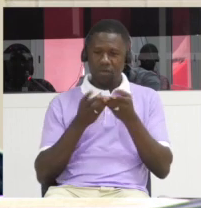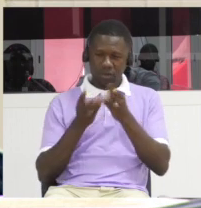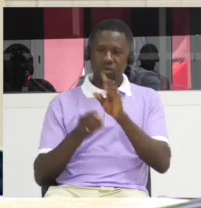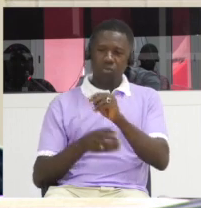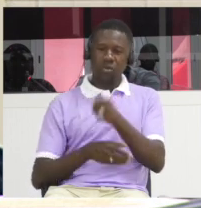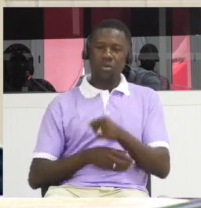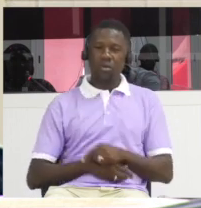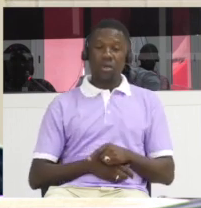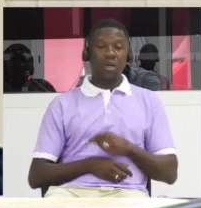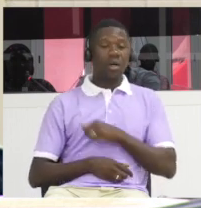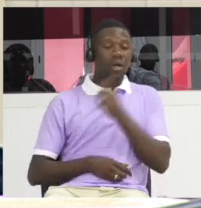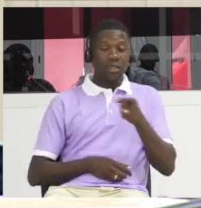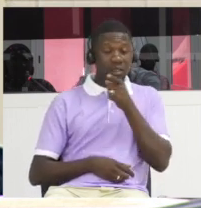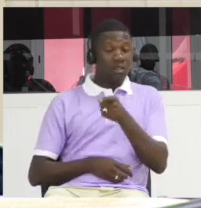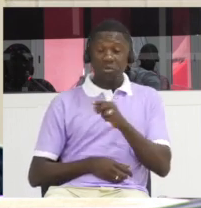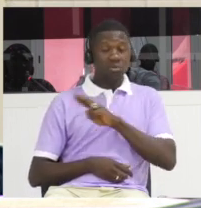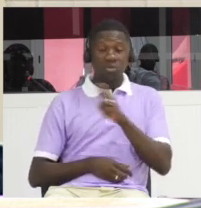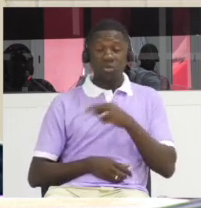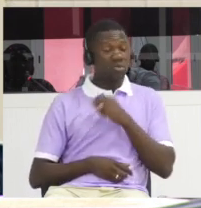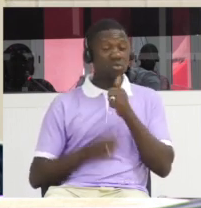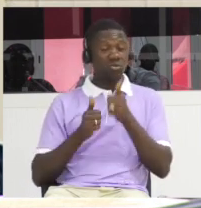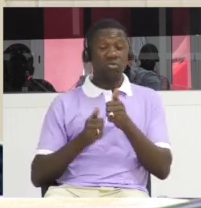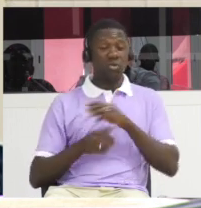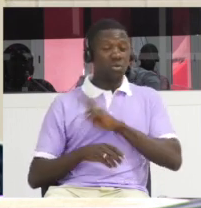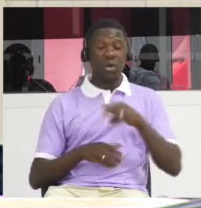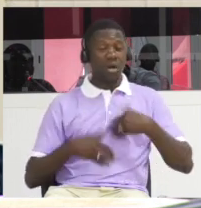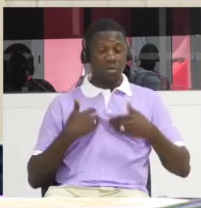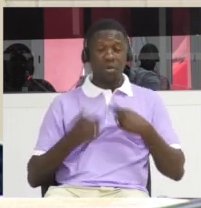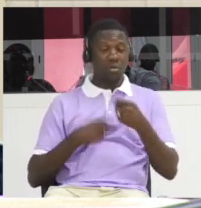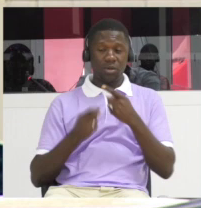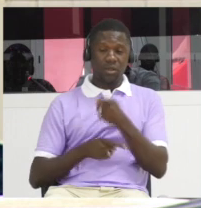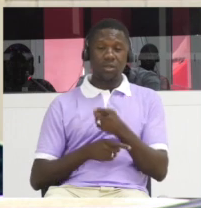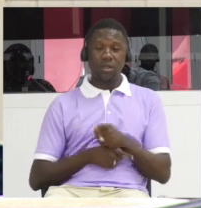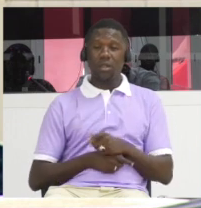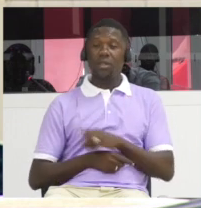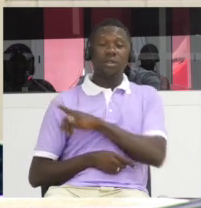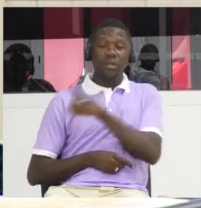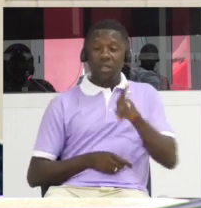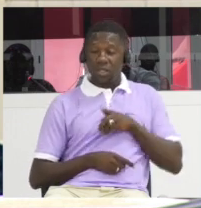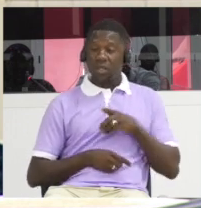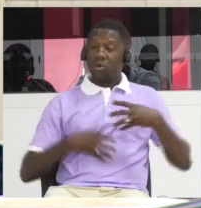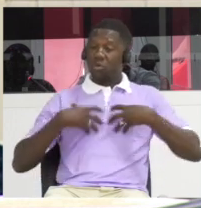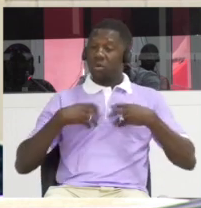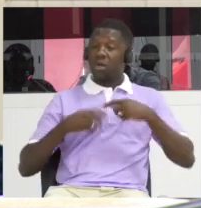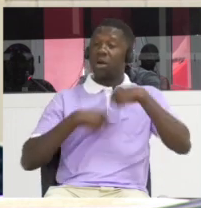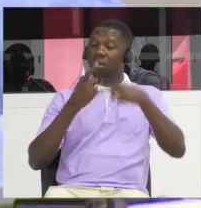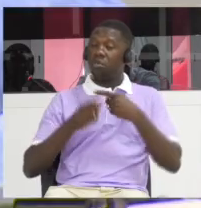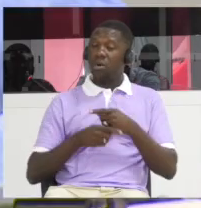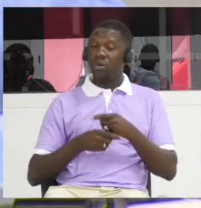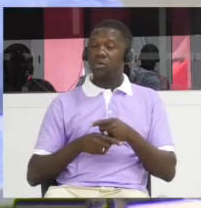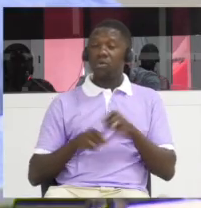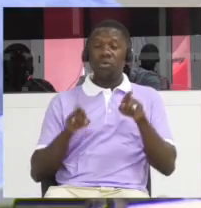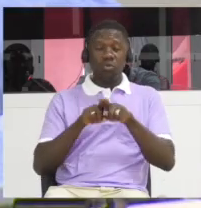assigned to. And this did not go down well with them, honestly. And they complained about the